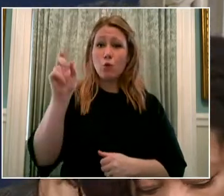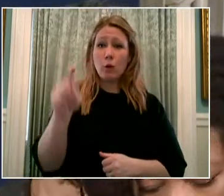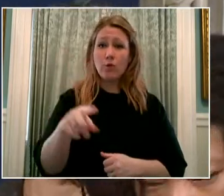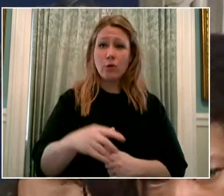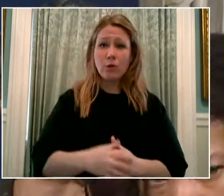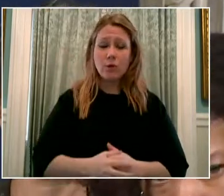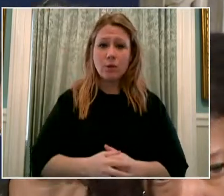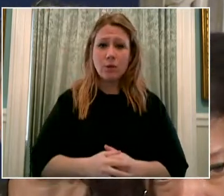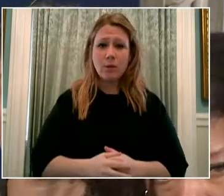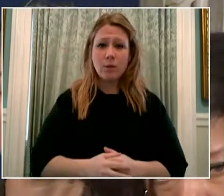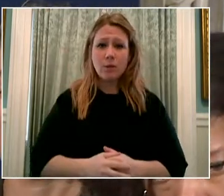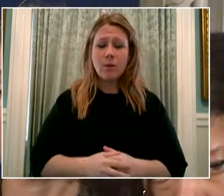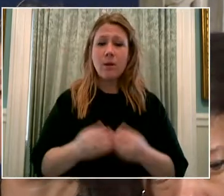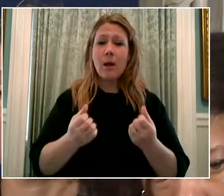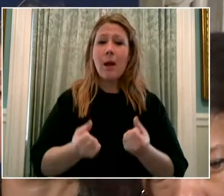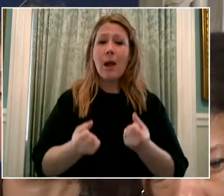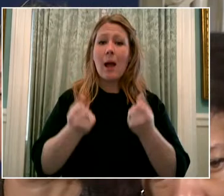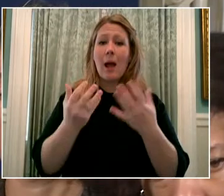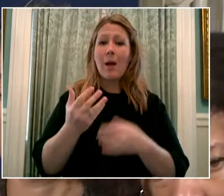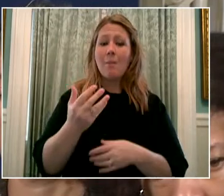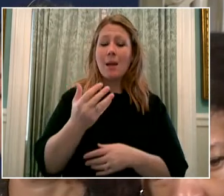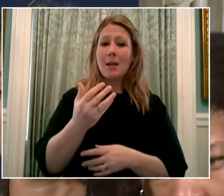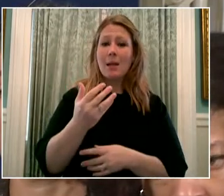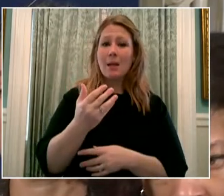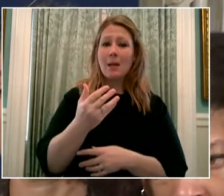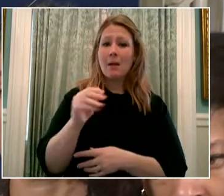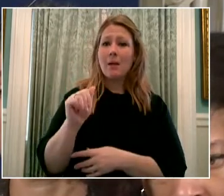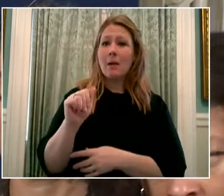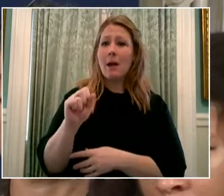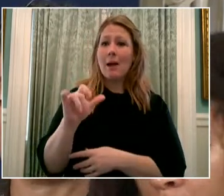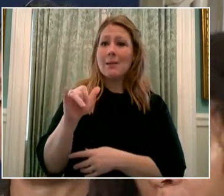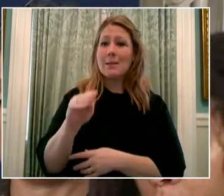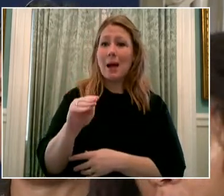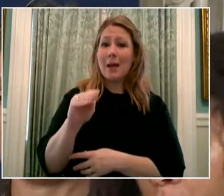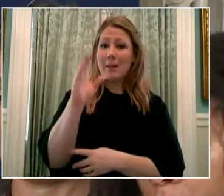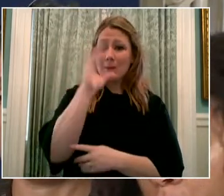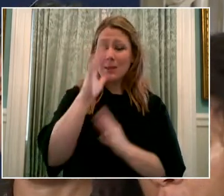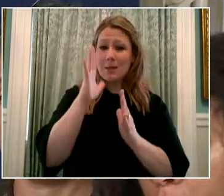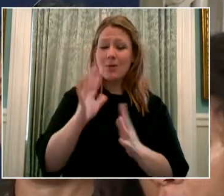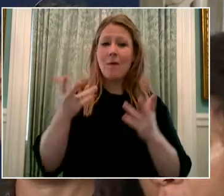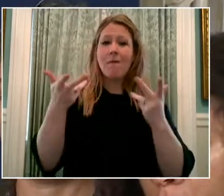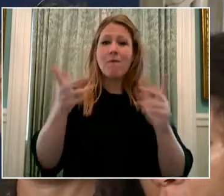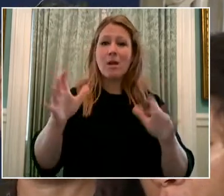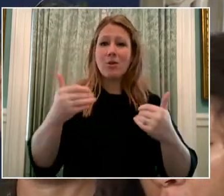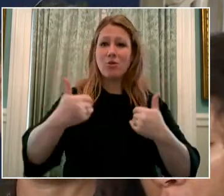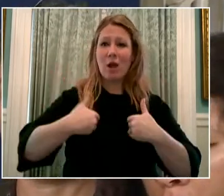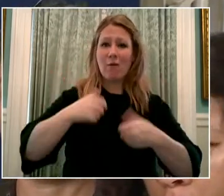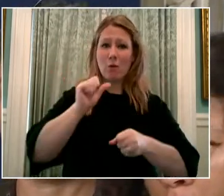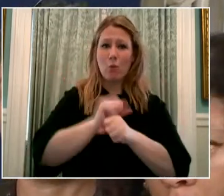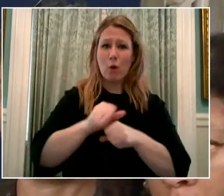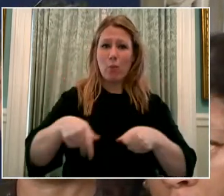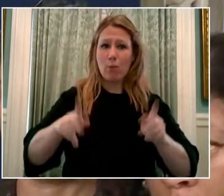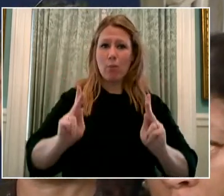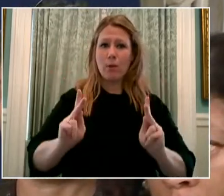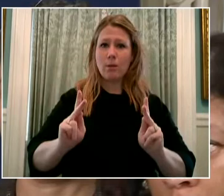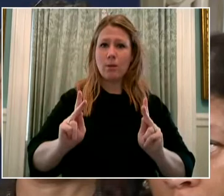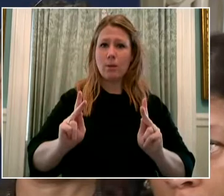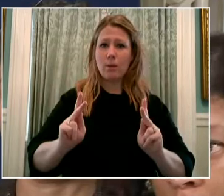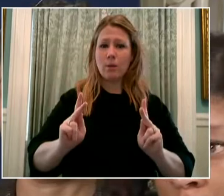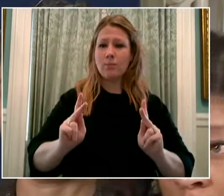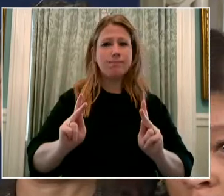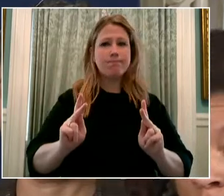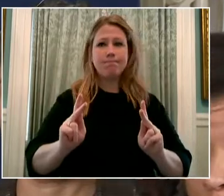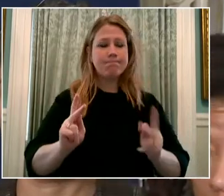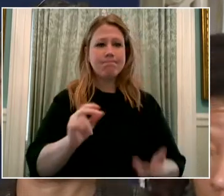many asylum seekers have gotten work permits since this entire process began? You have that information? Not aware of